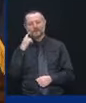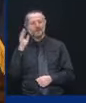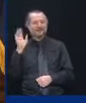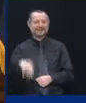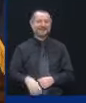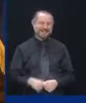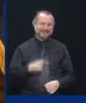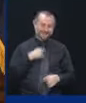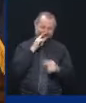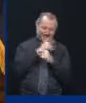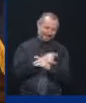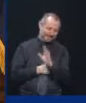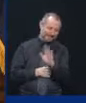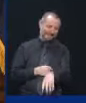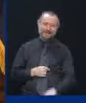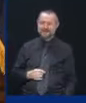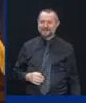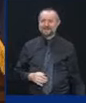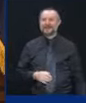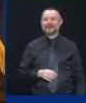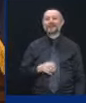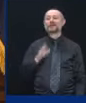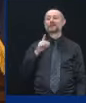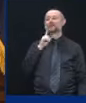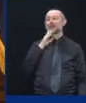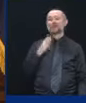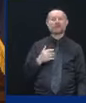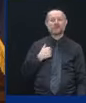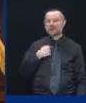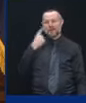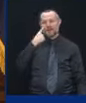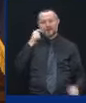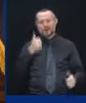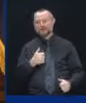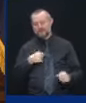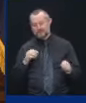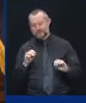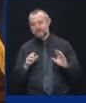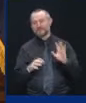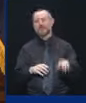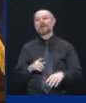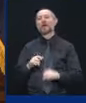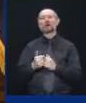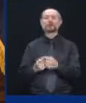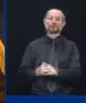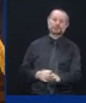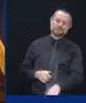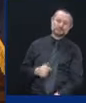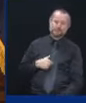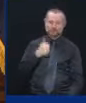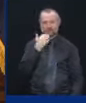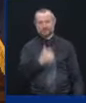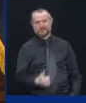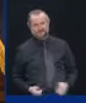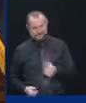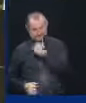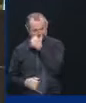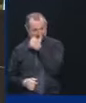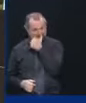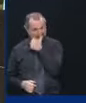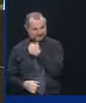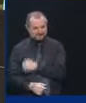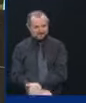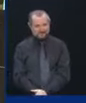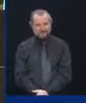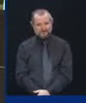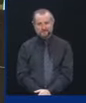know, my eyesight hasn't failed me yet. How are you? I'm good, thank you very much, Governor. So I guess